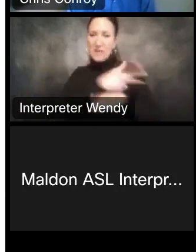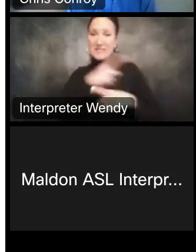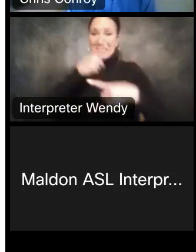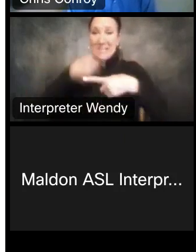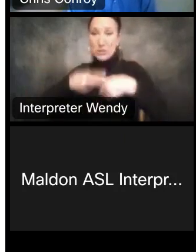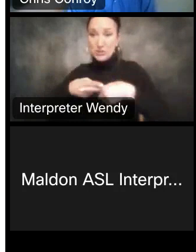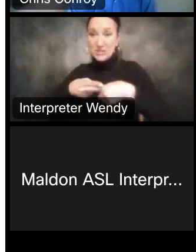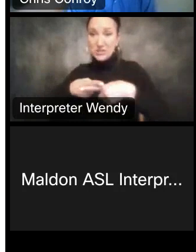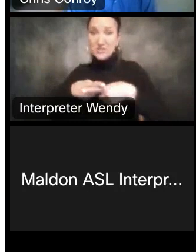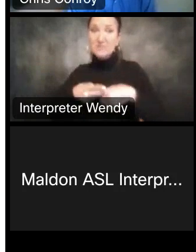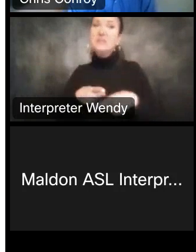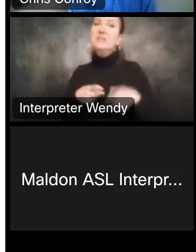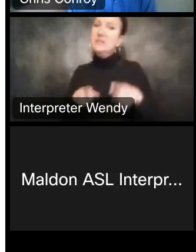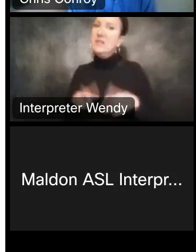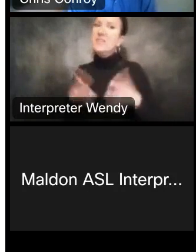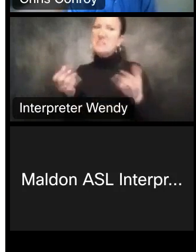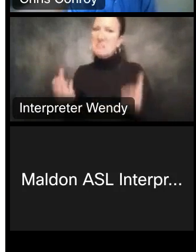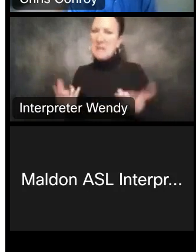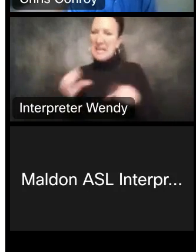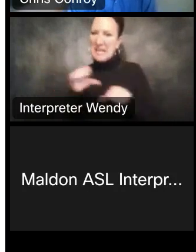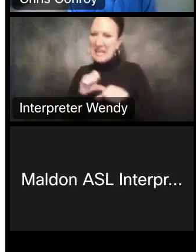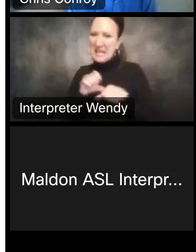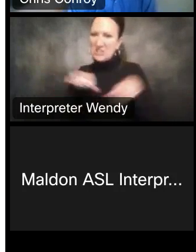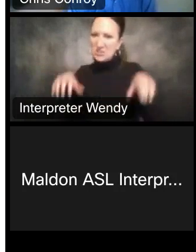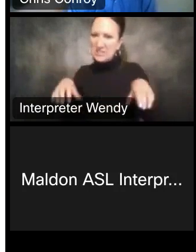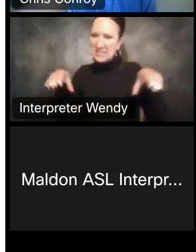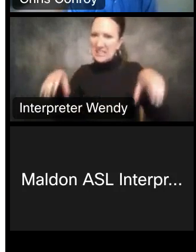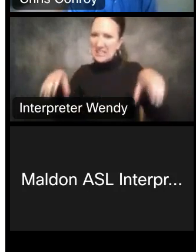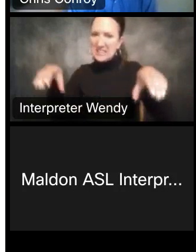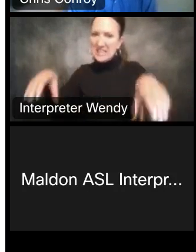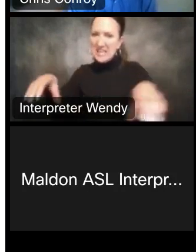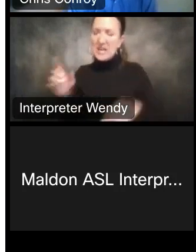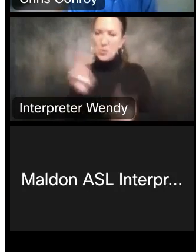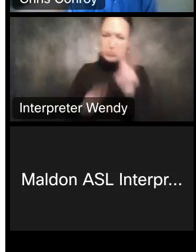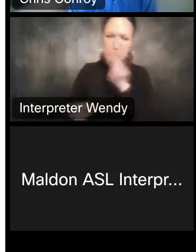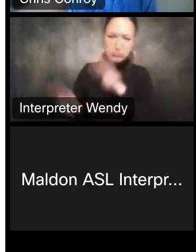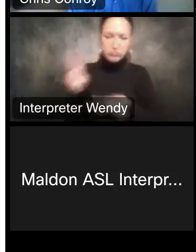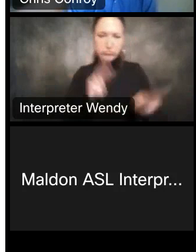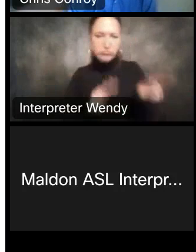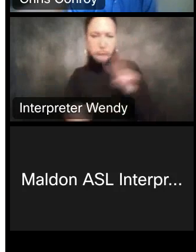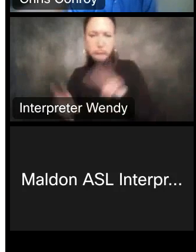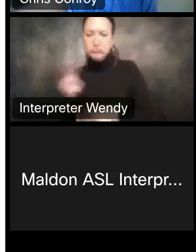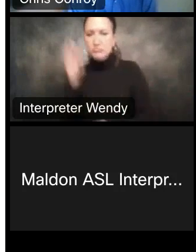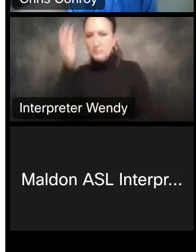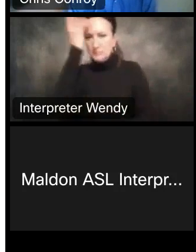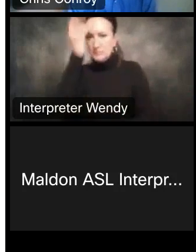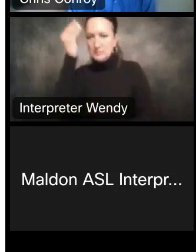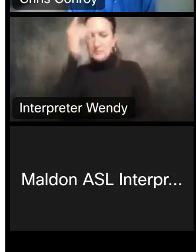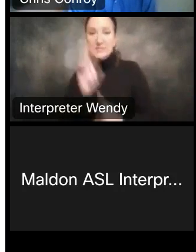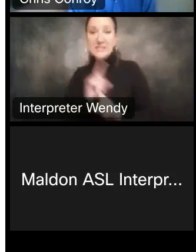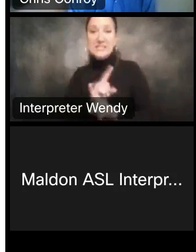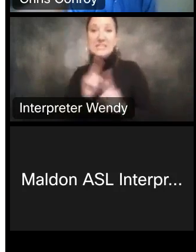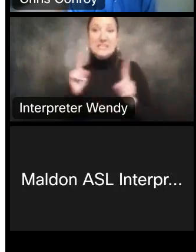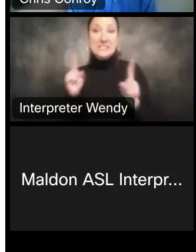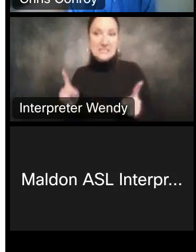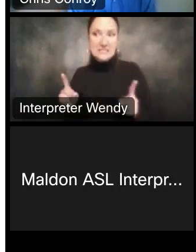in this area where there's a large number of gas stations. We will be looking to do use different types of pavement,